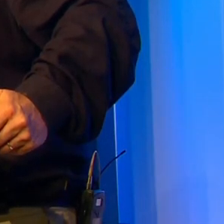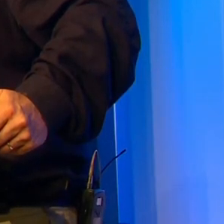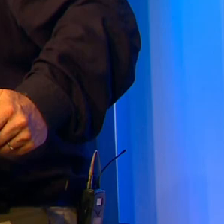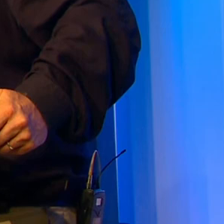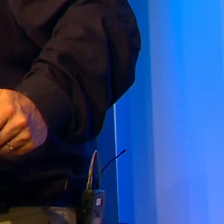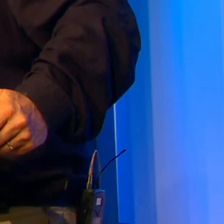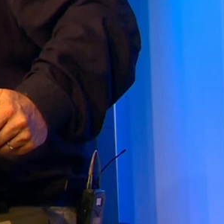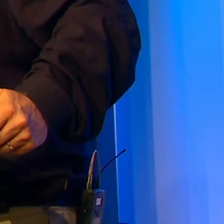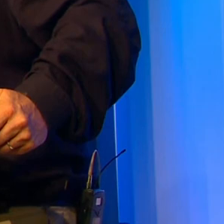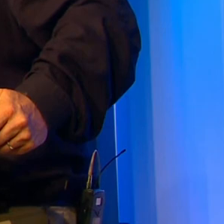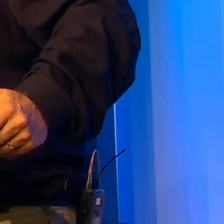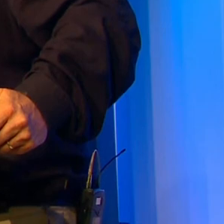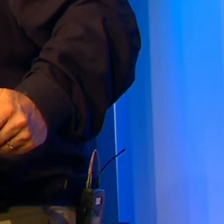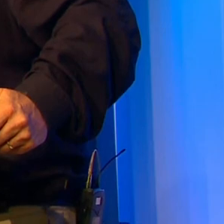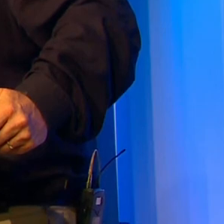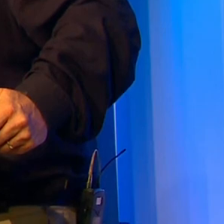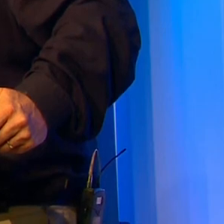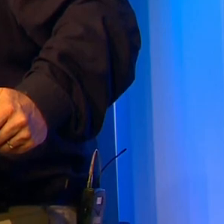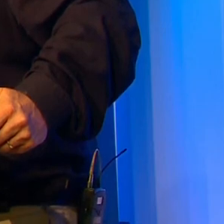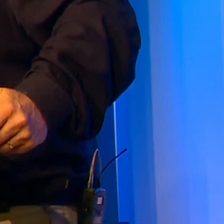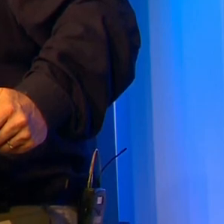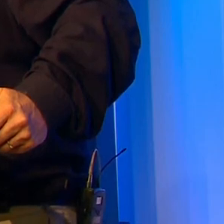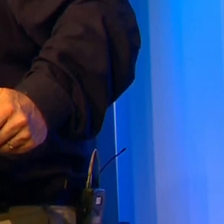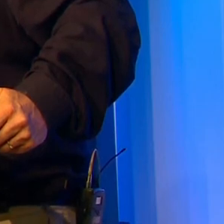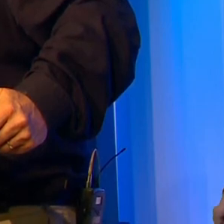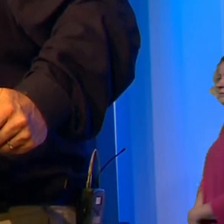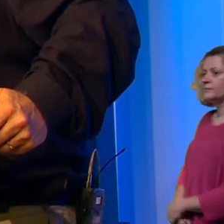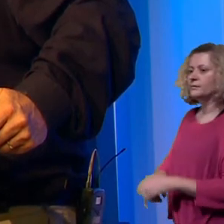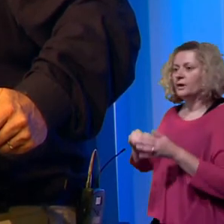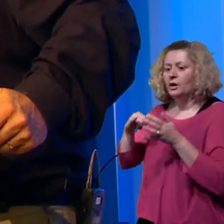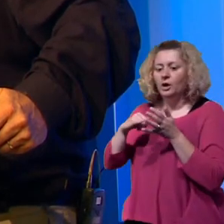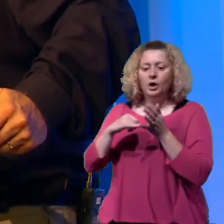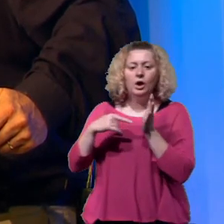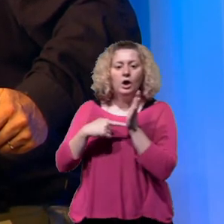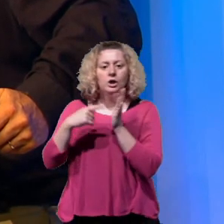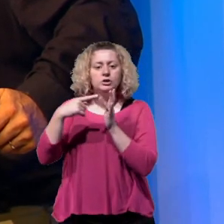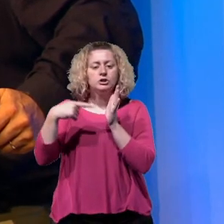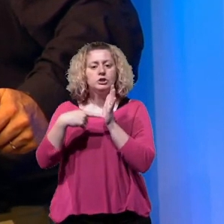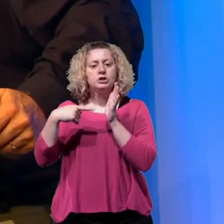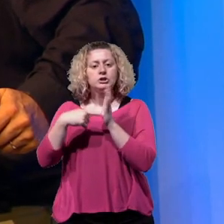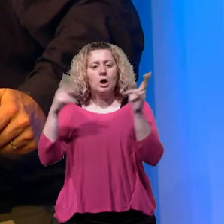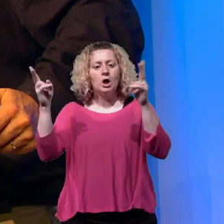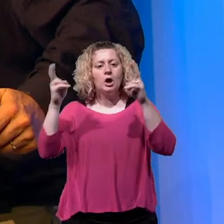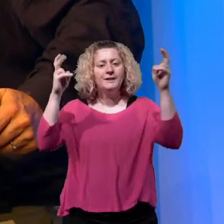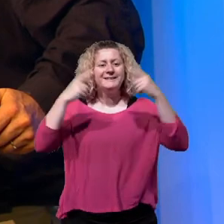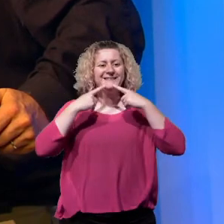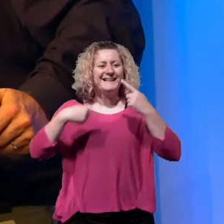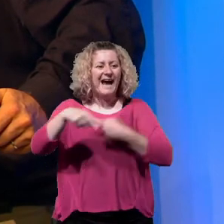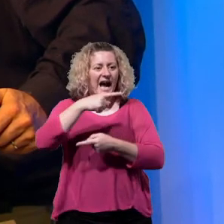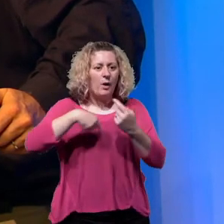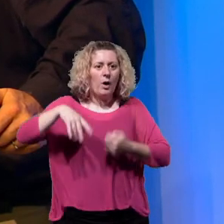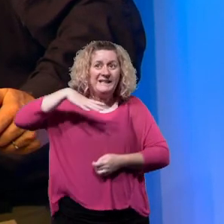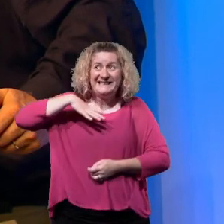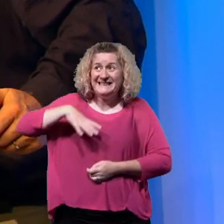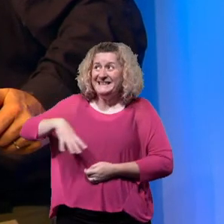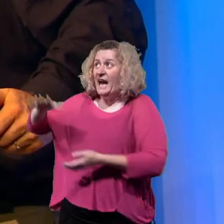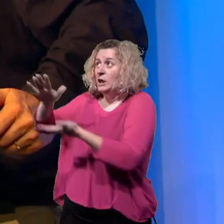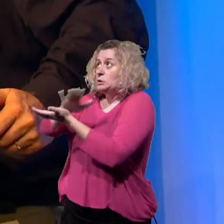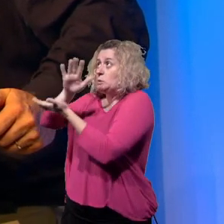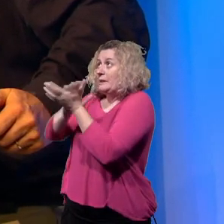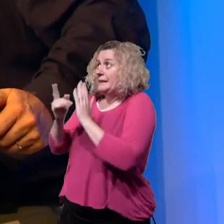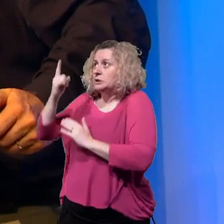others displaces love for self. True freedom is not freedom from responsibility to God and others in order to live for